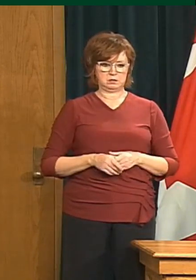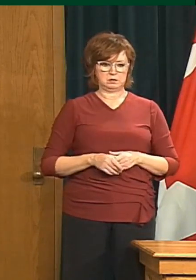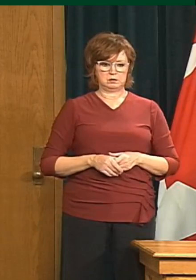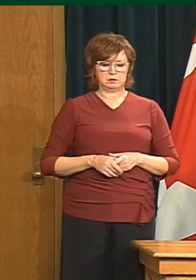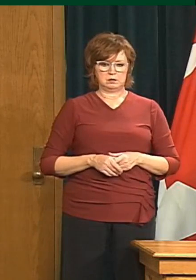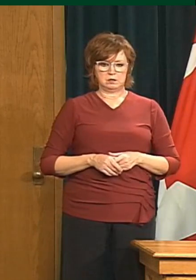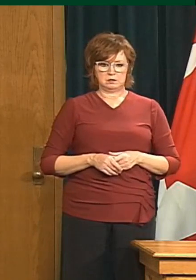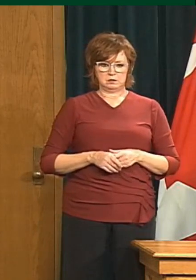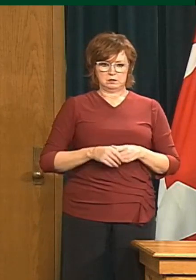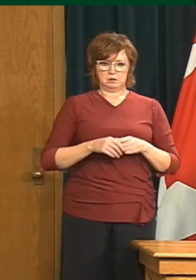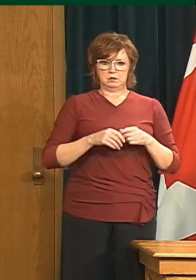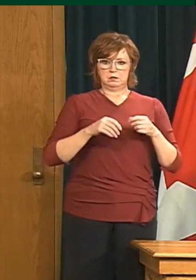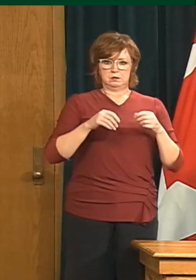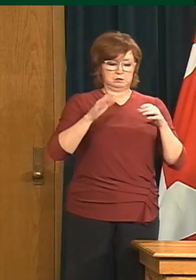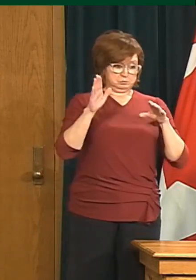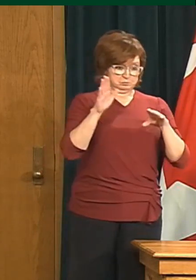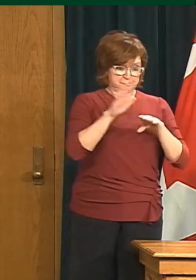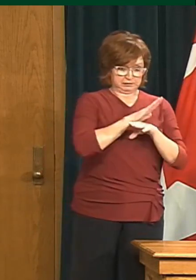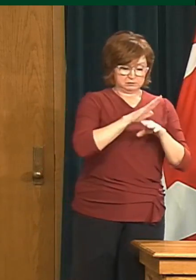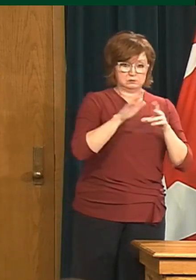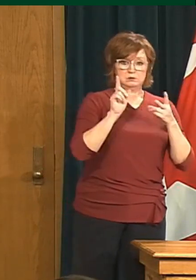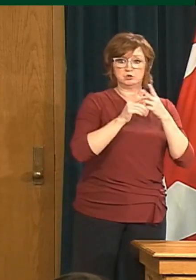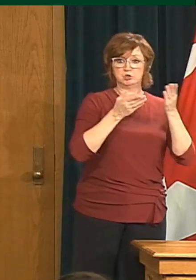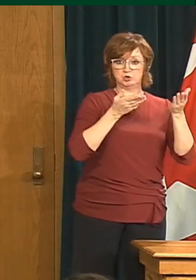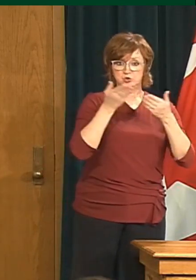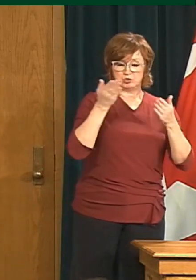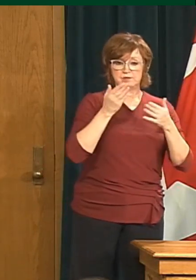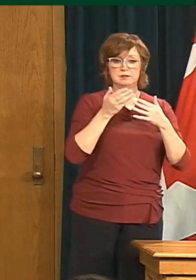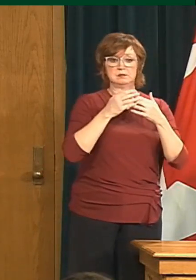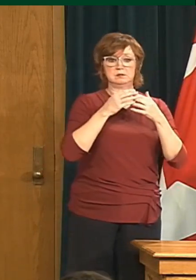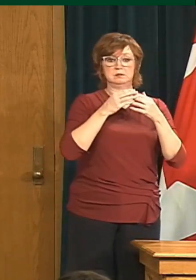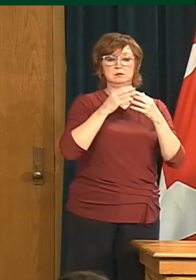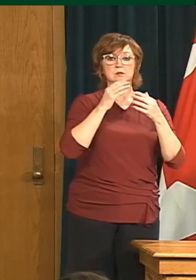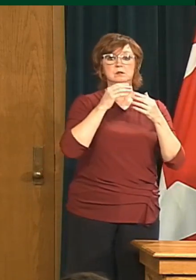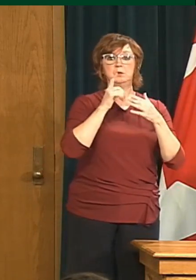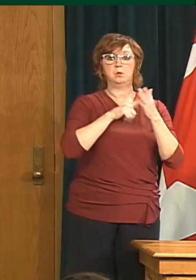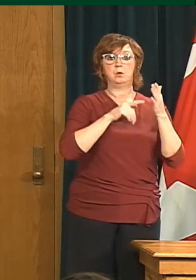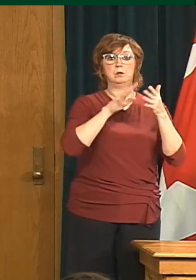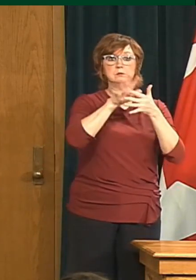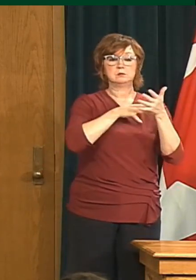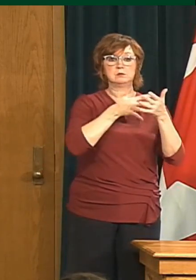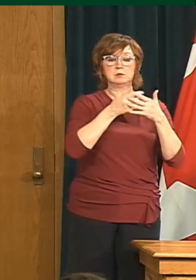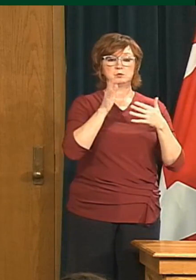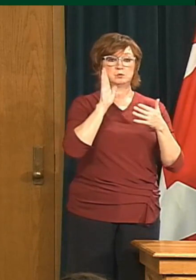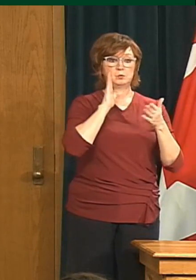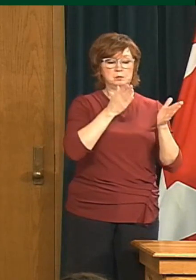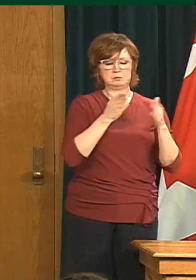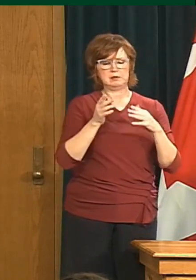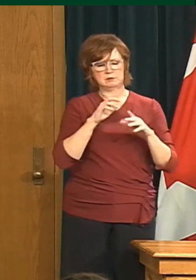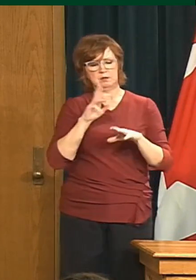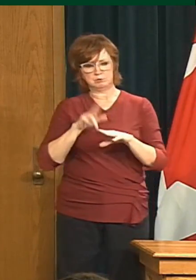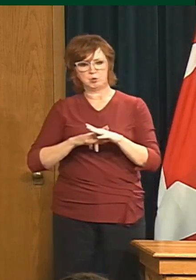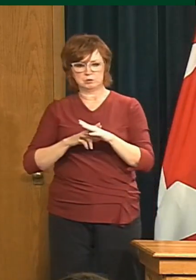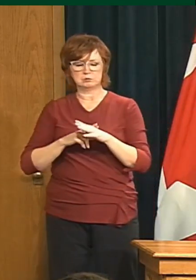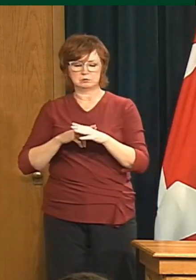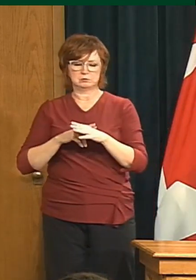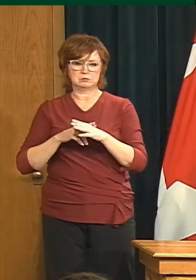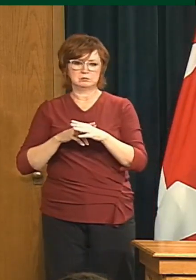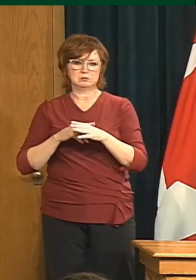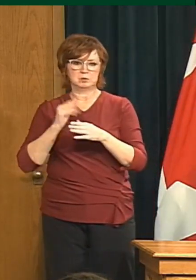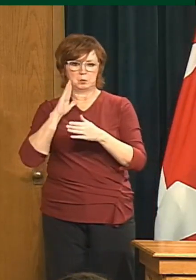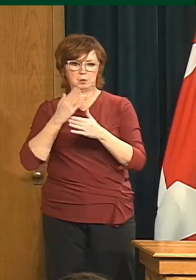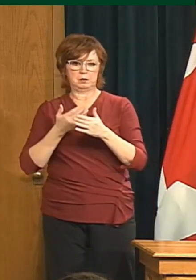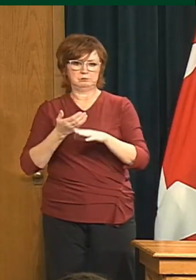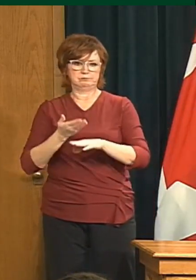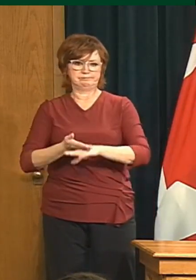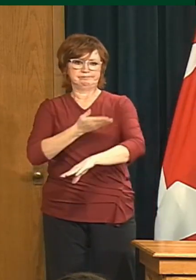expanding the list of allowable businesses and services here to open in the province is a conversation that, yes, impacts the general economy